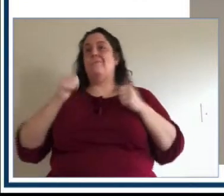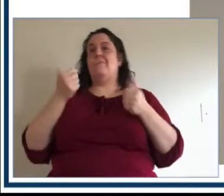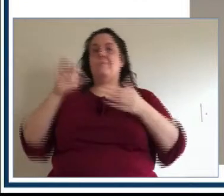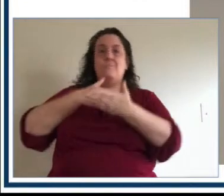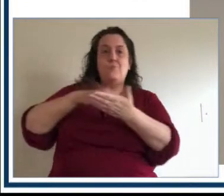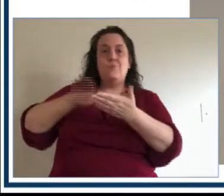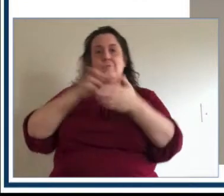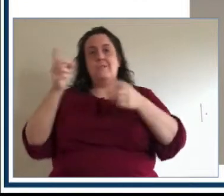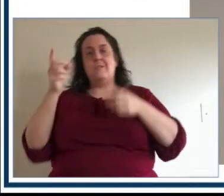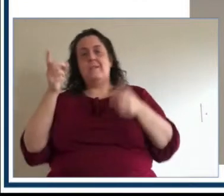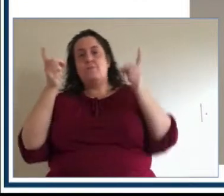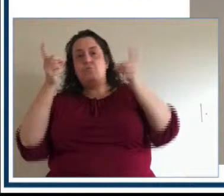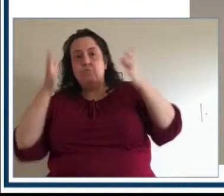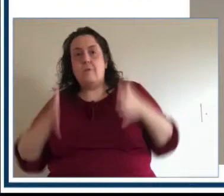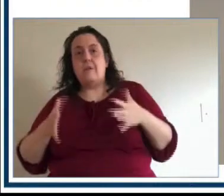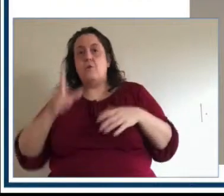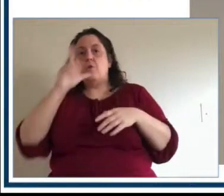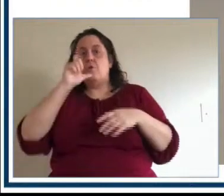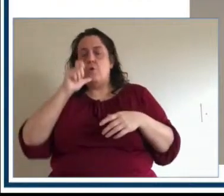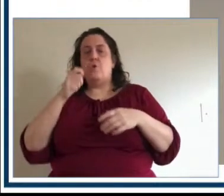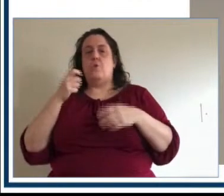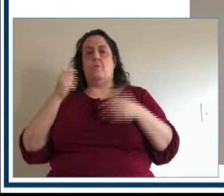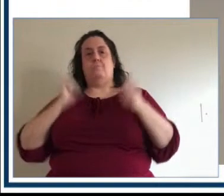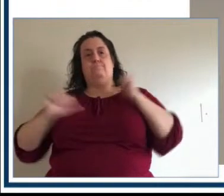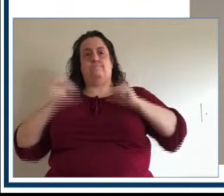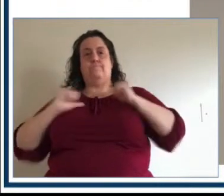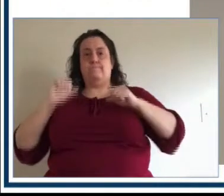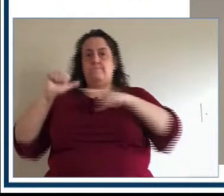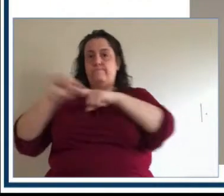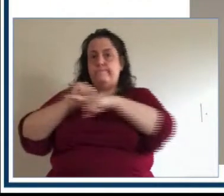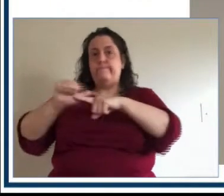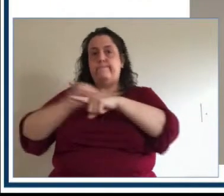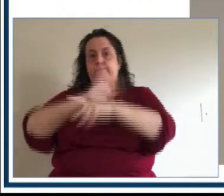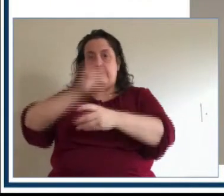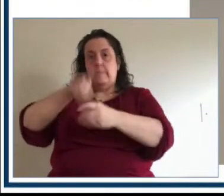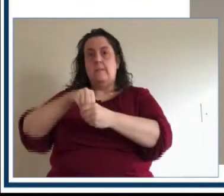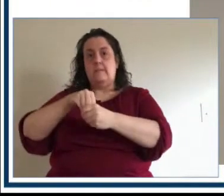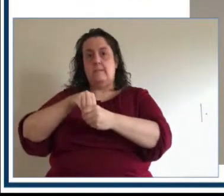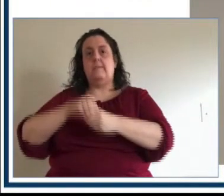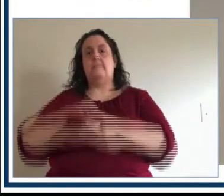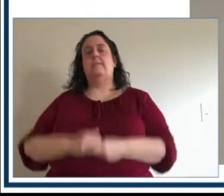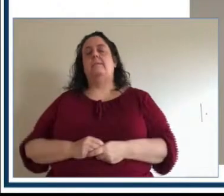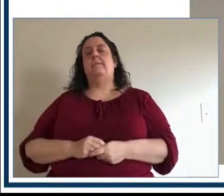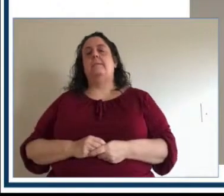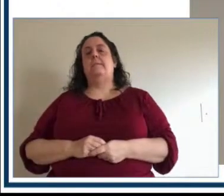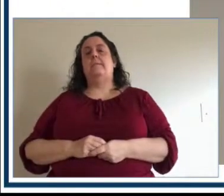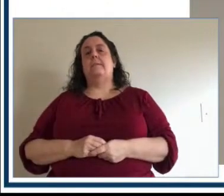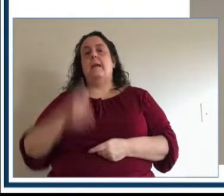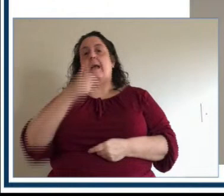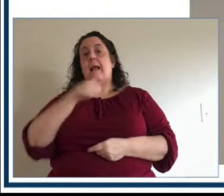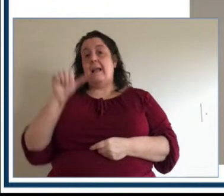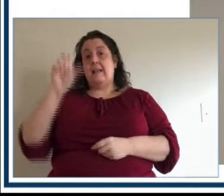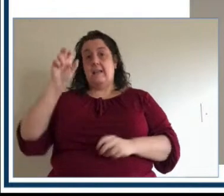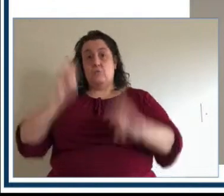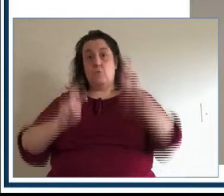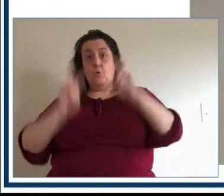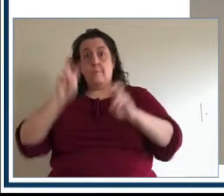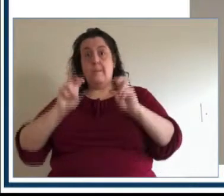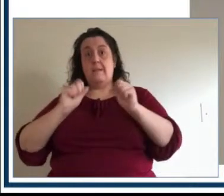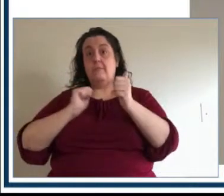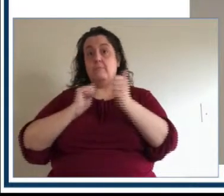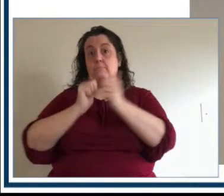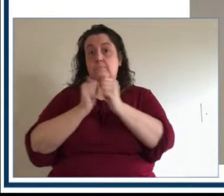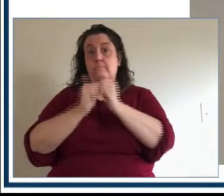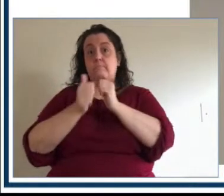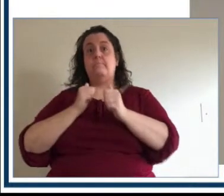culture rehearsals and performances. Tournaments and competitions, whether in or out